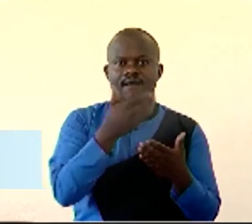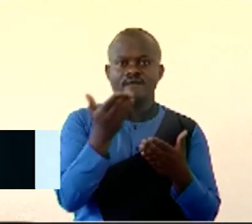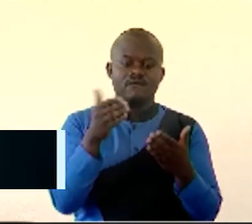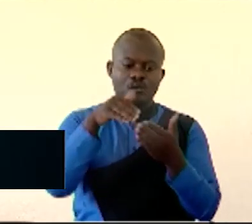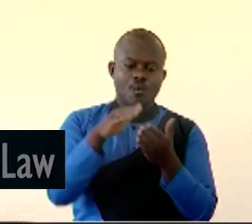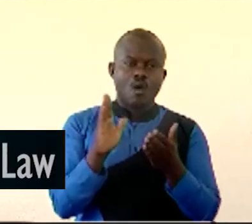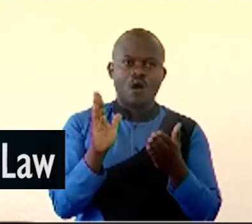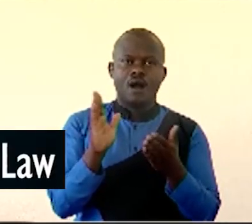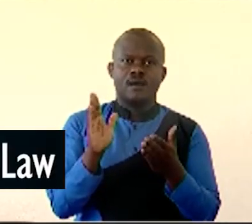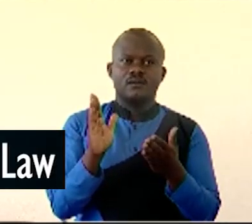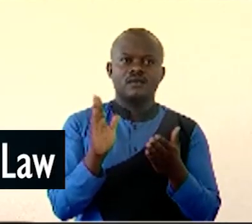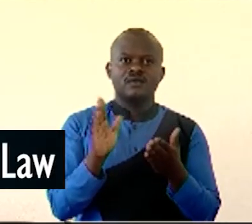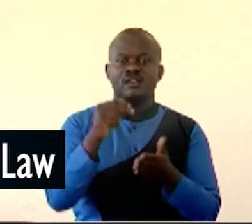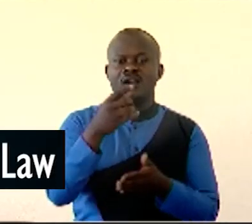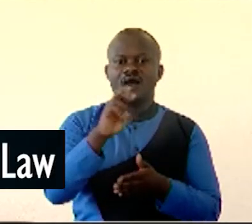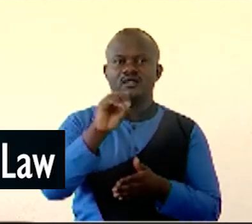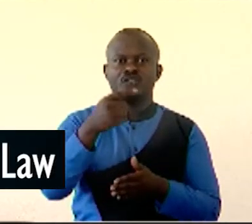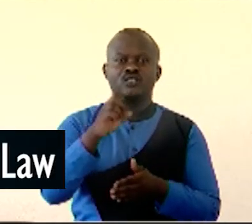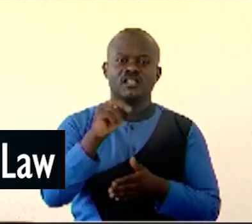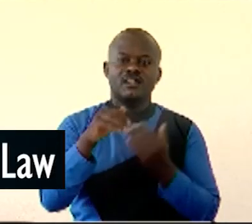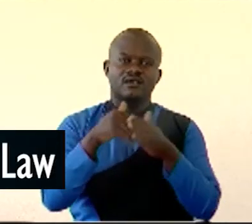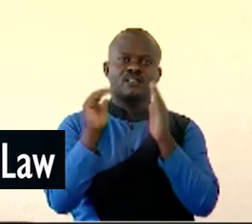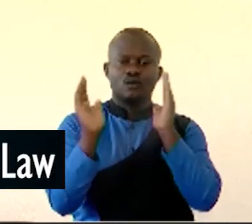more hydrogen than